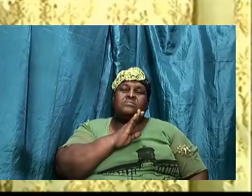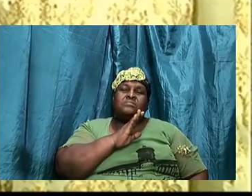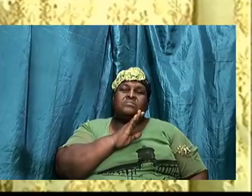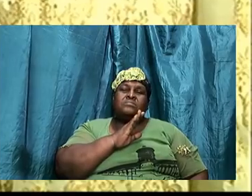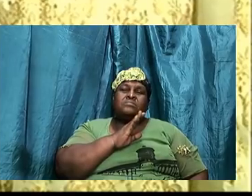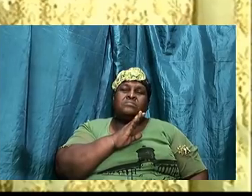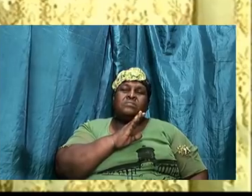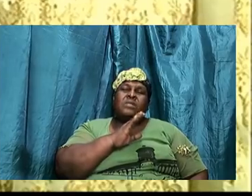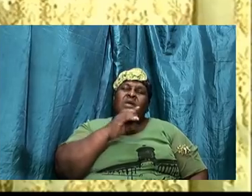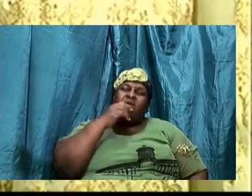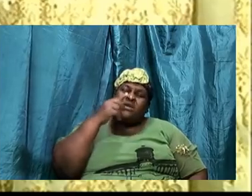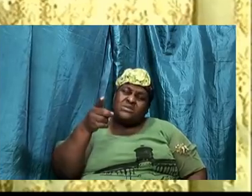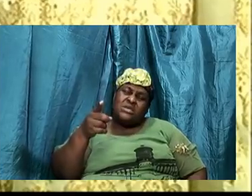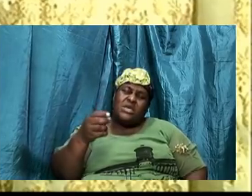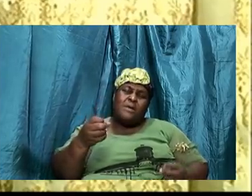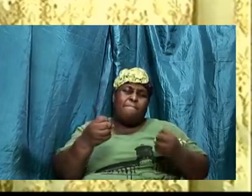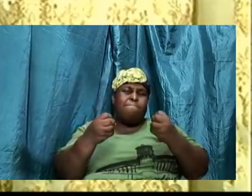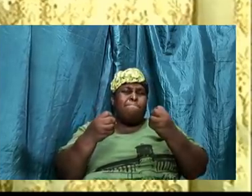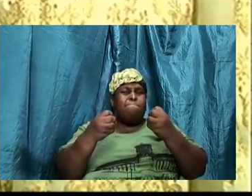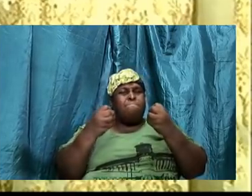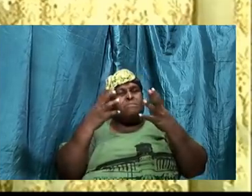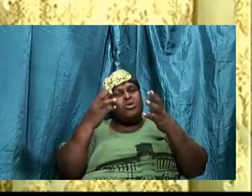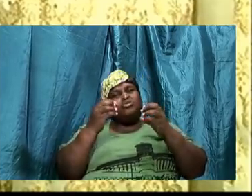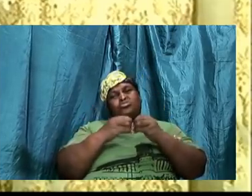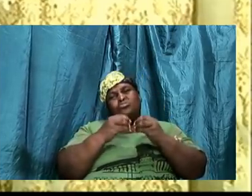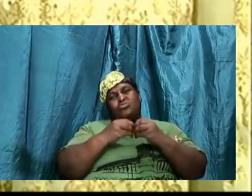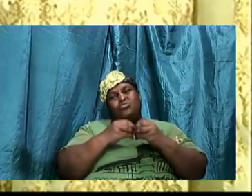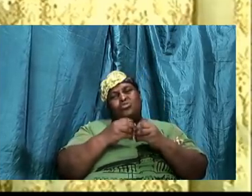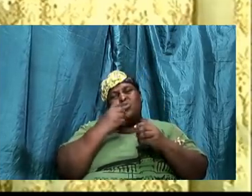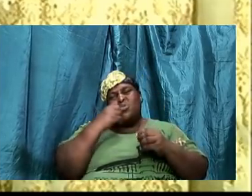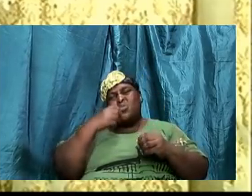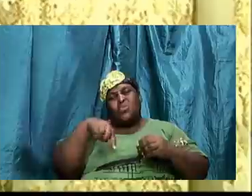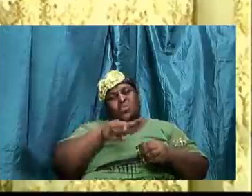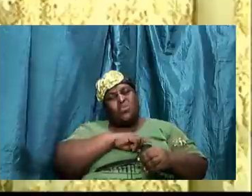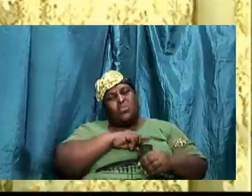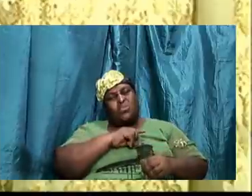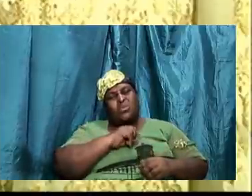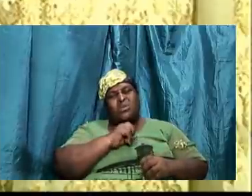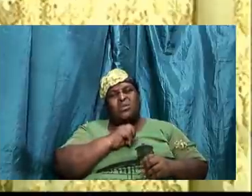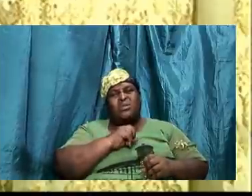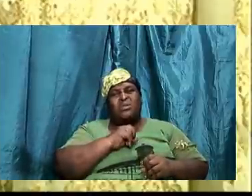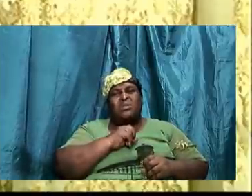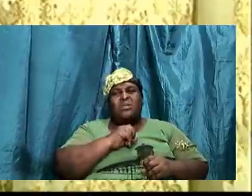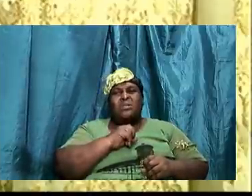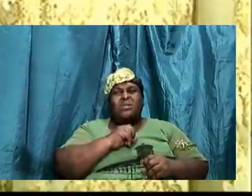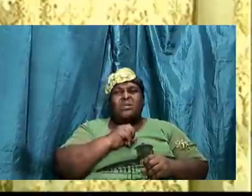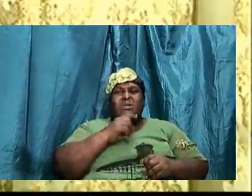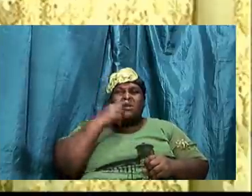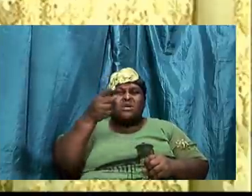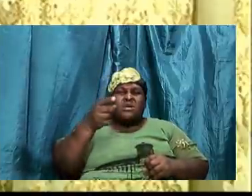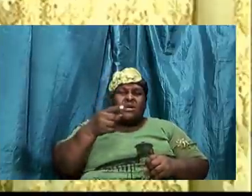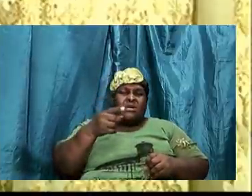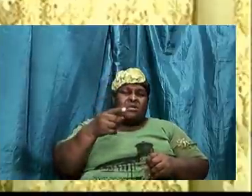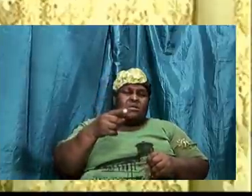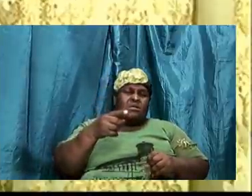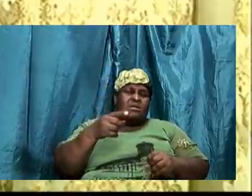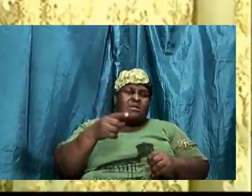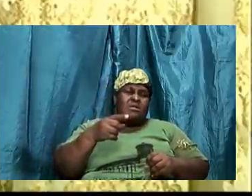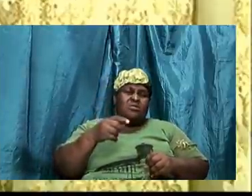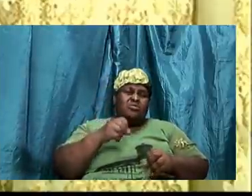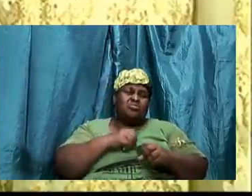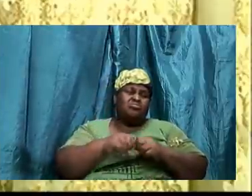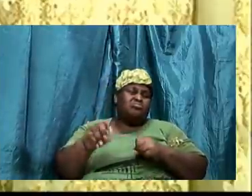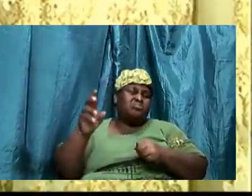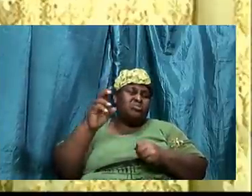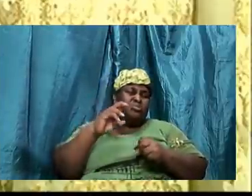And I could have said much more about who we are. I could have said some other things. But like I made mention, that these were not so critical